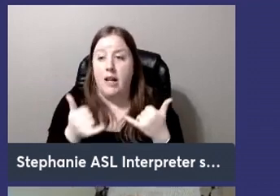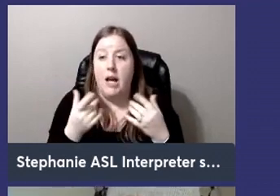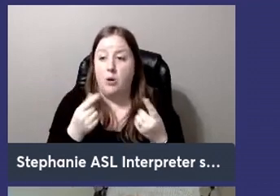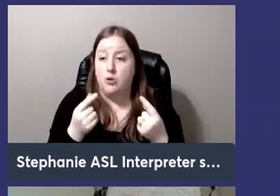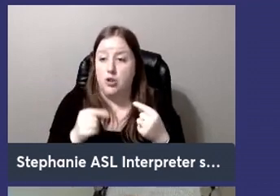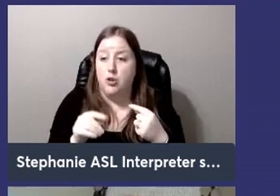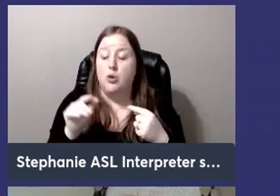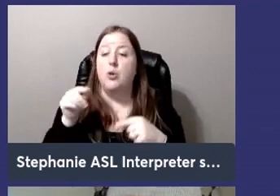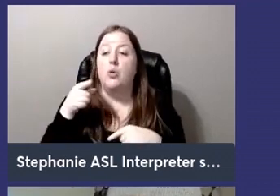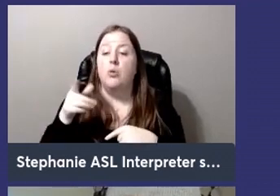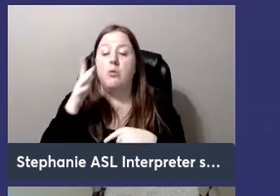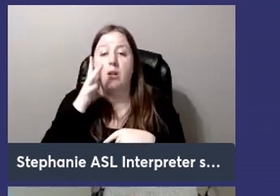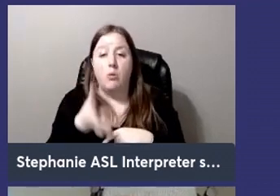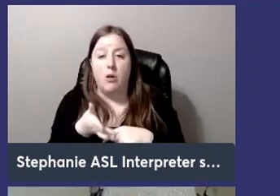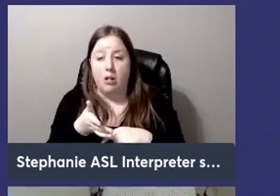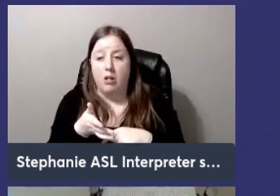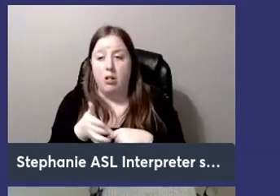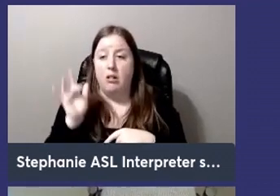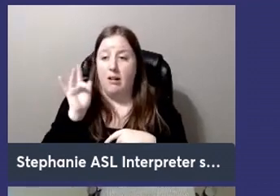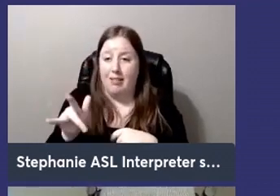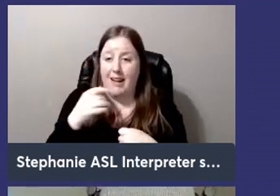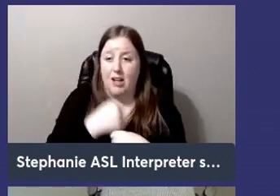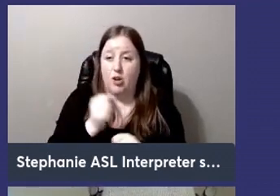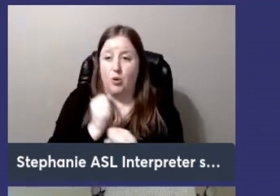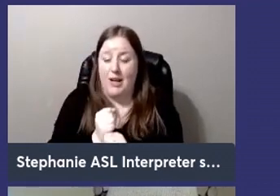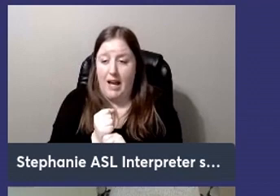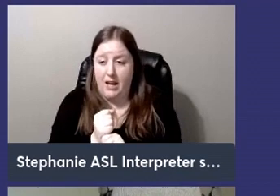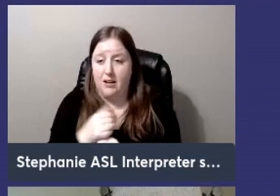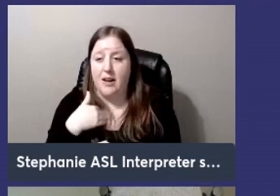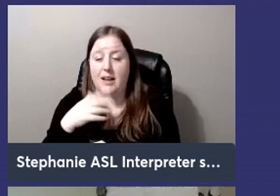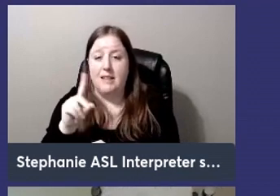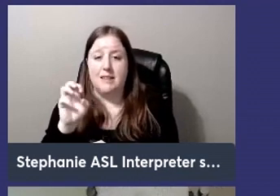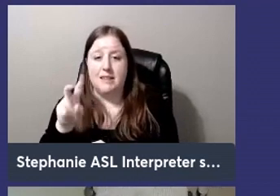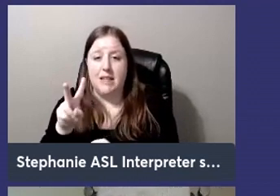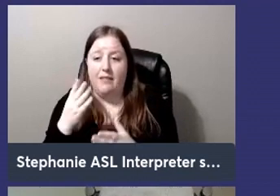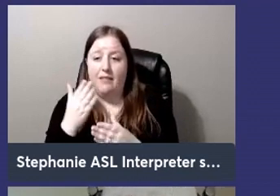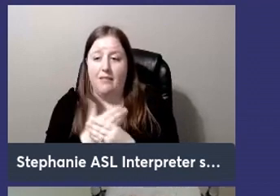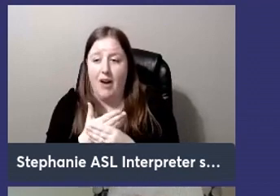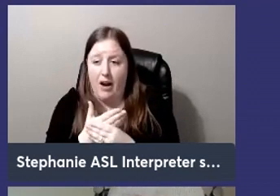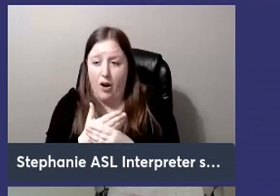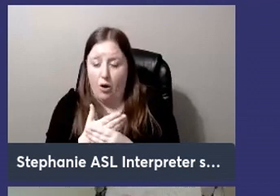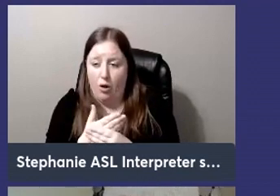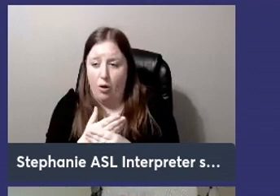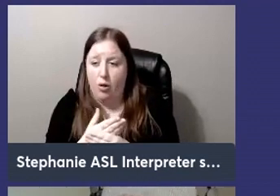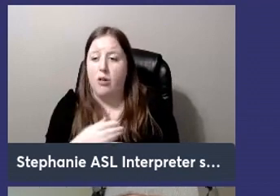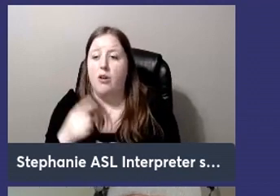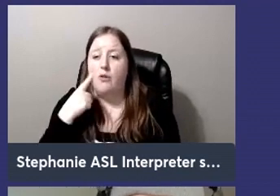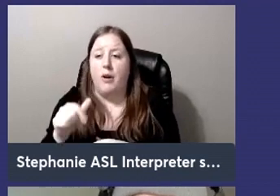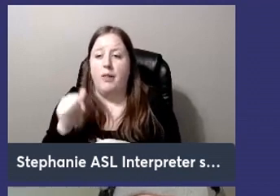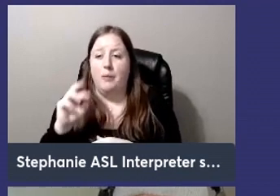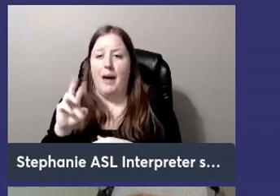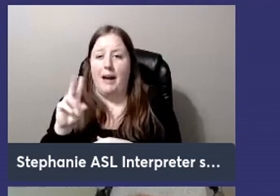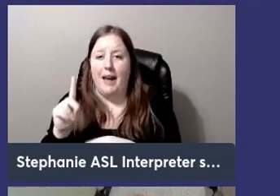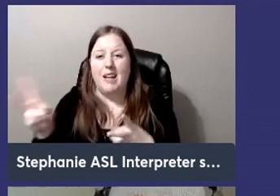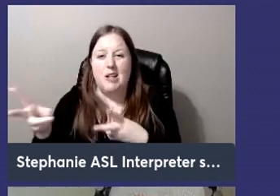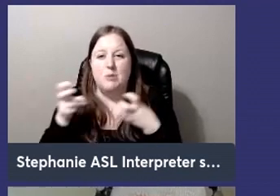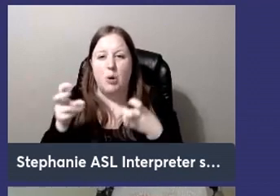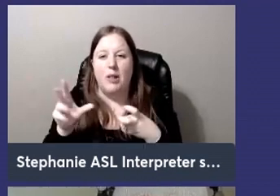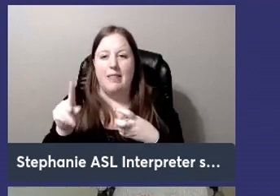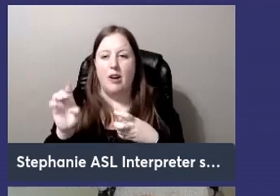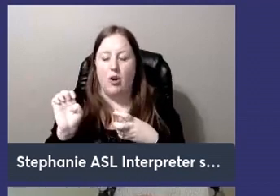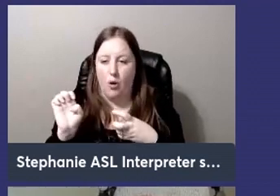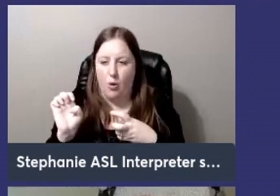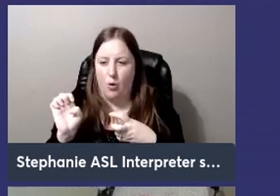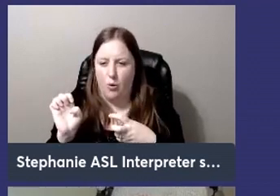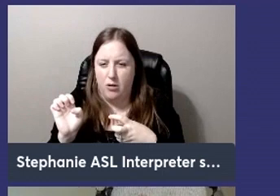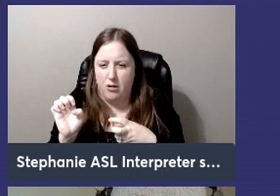Code, it's actually going to click and create is taking the dev file, it's specifying that, standing up the back end, pulling in all the code. Again, we mentioned why this